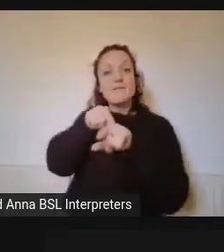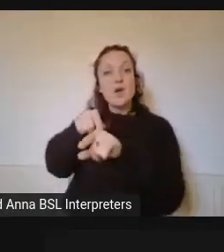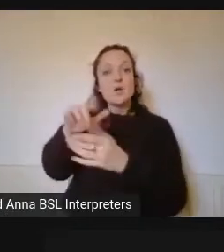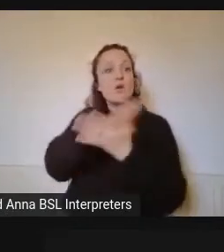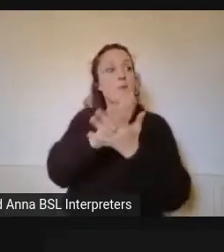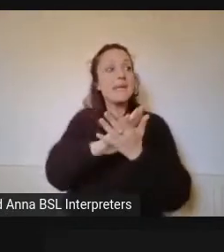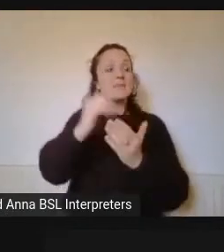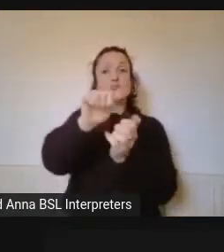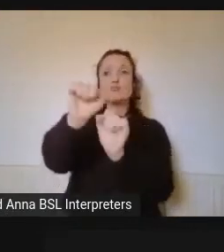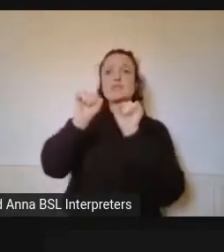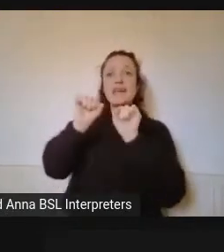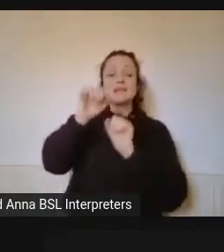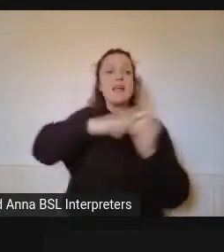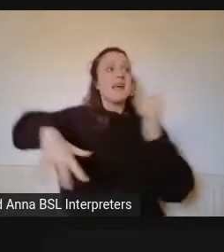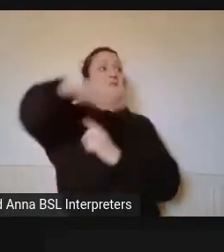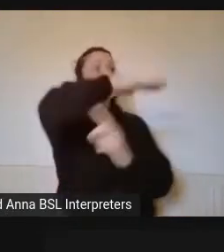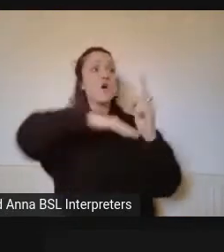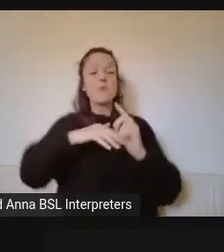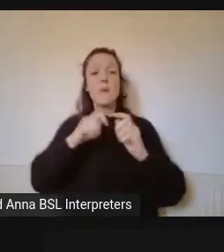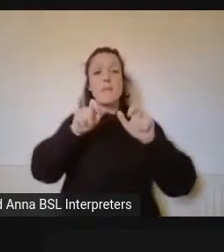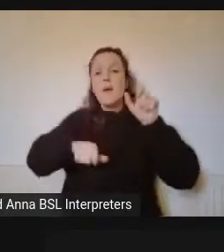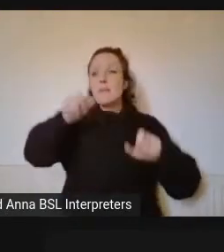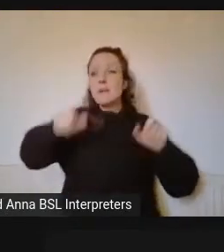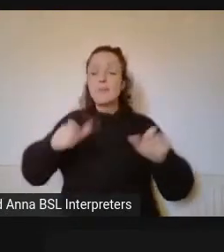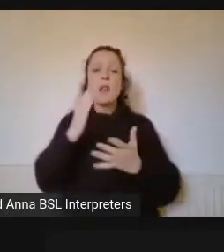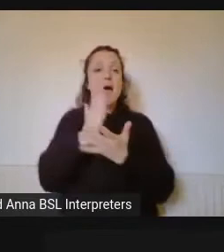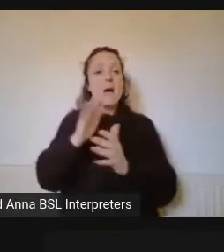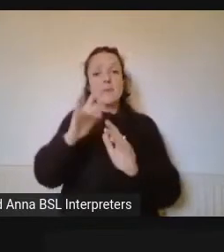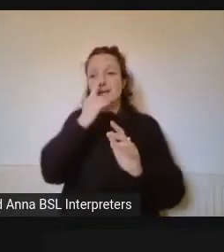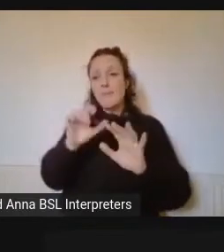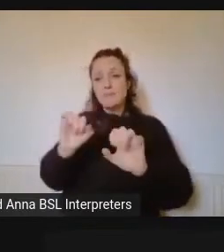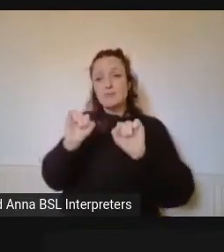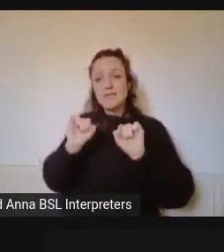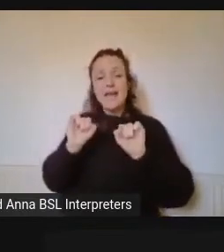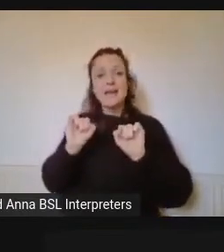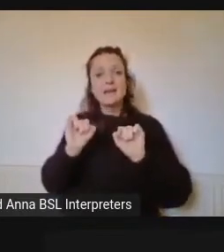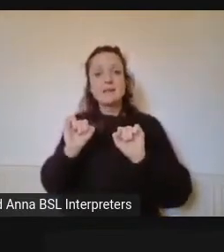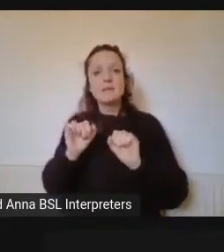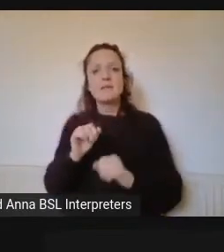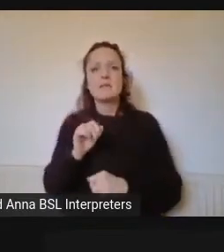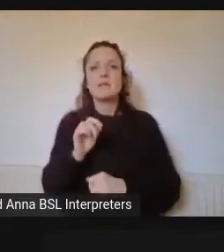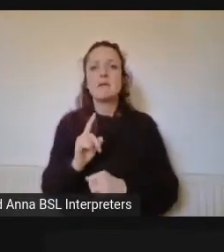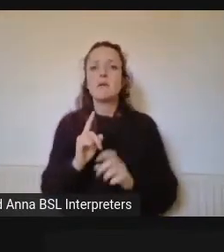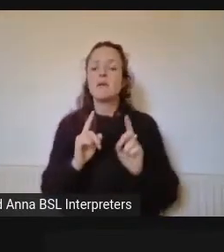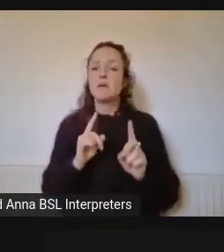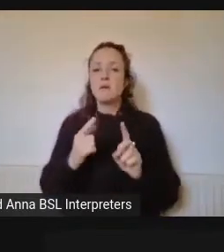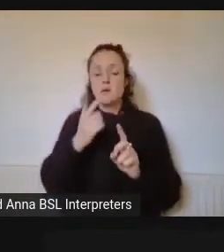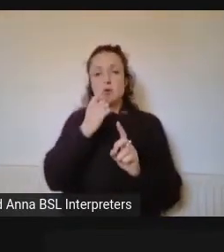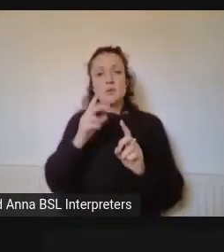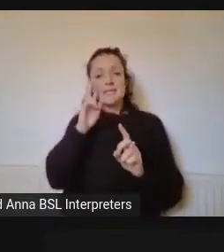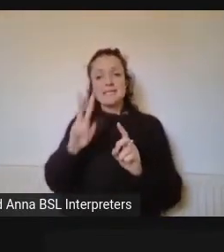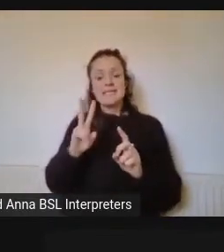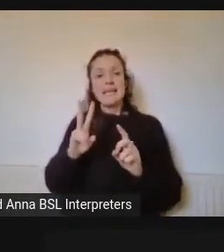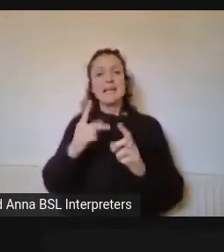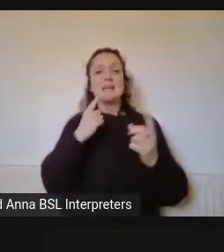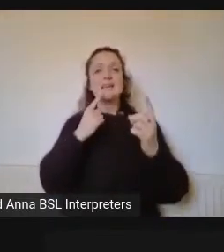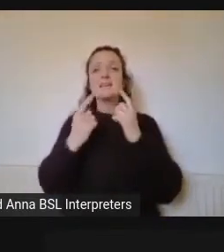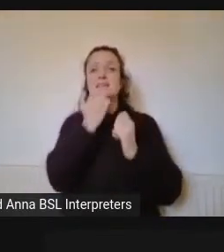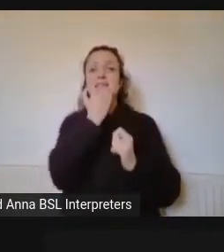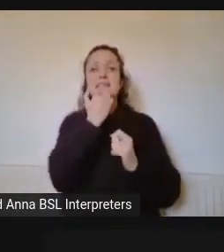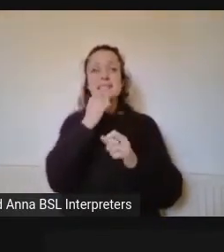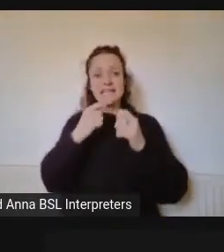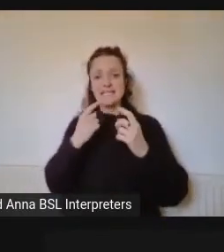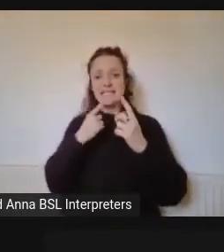bad data can destroy lives. And we've seen that here in the UK with the universal credit and how people have been turned into statistics and the